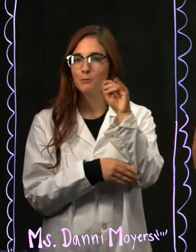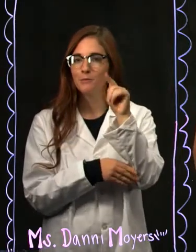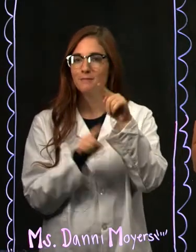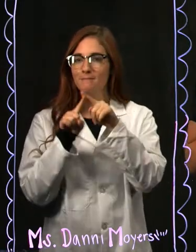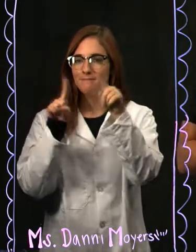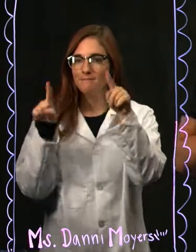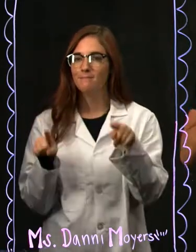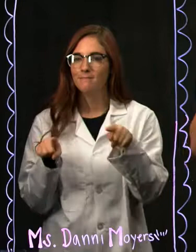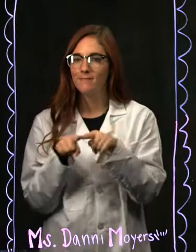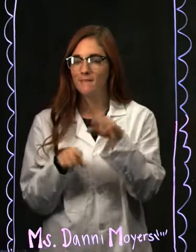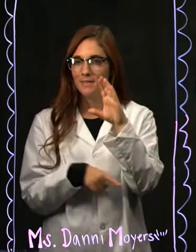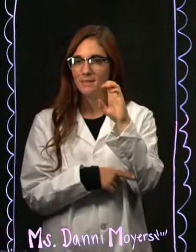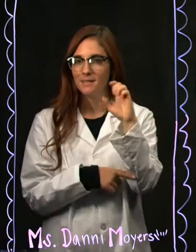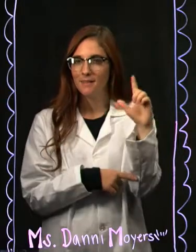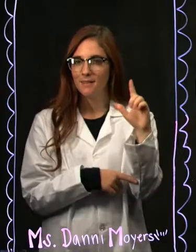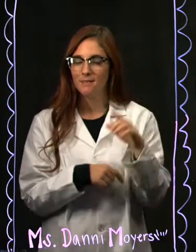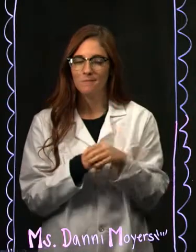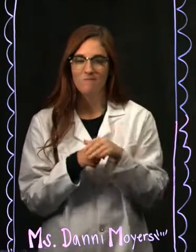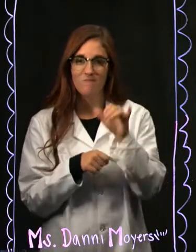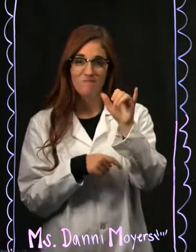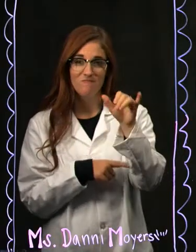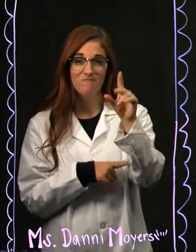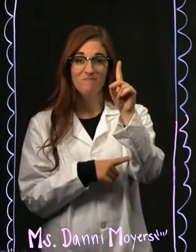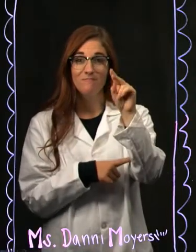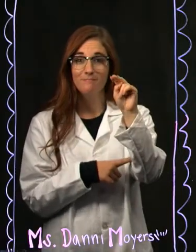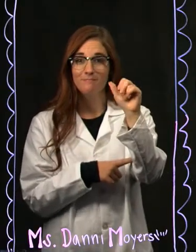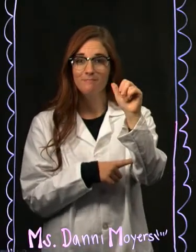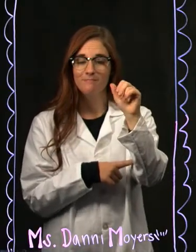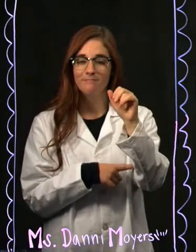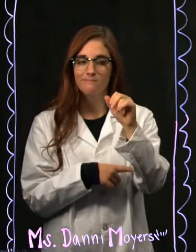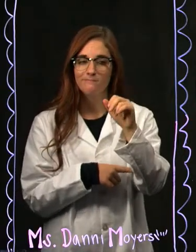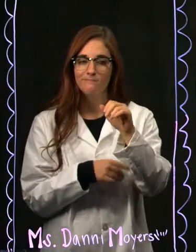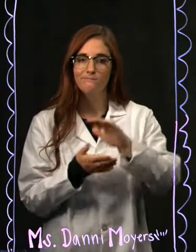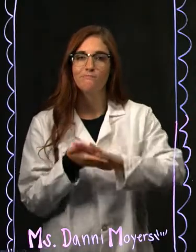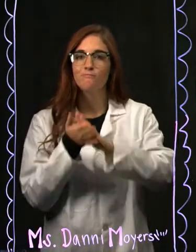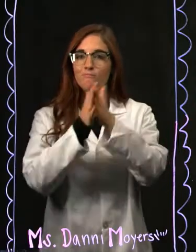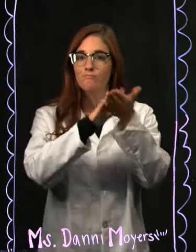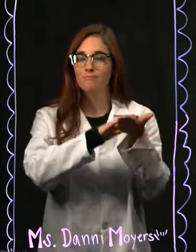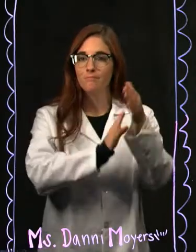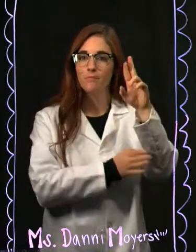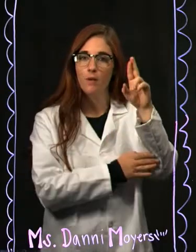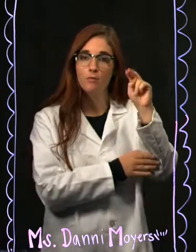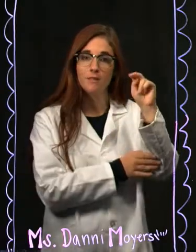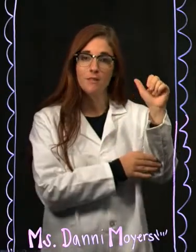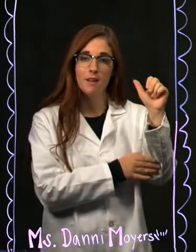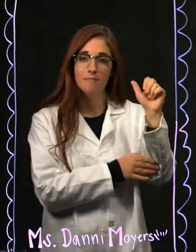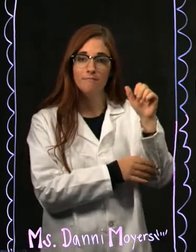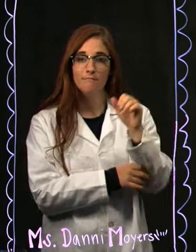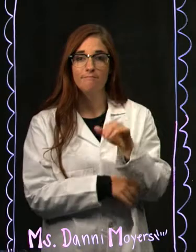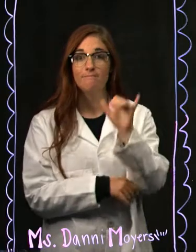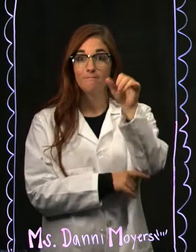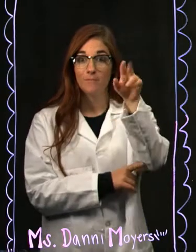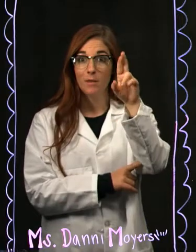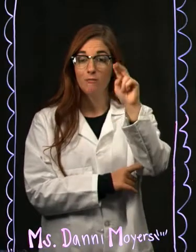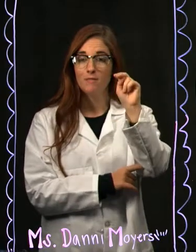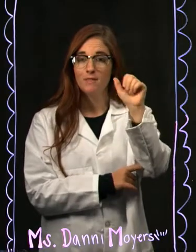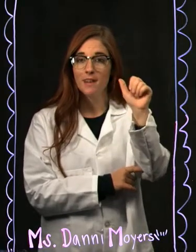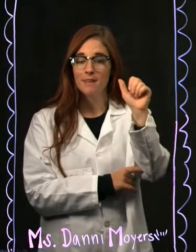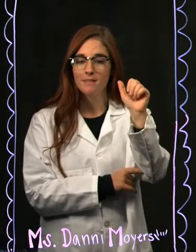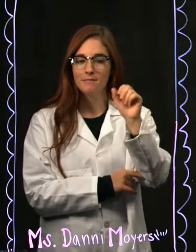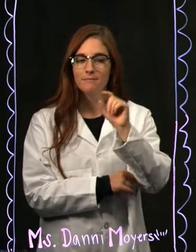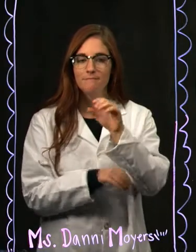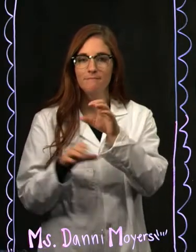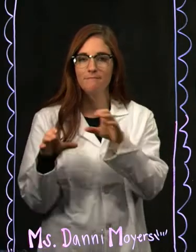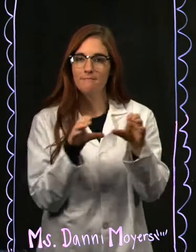cell. And this DNA gives rise to RNA. And this RNA acts